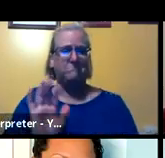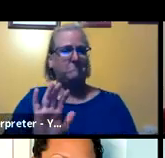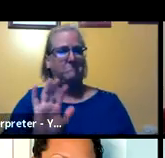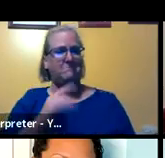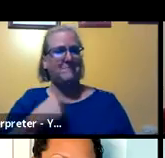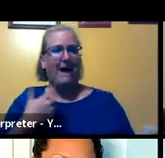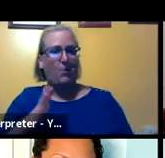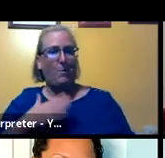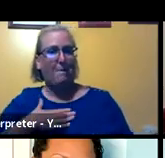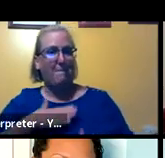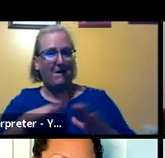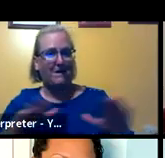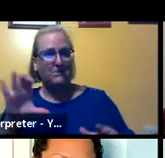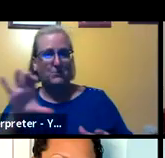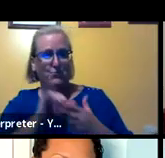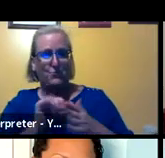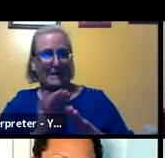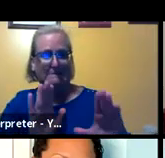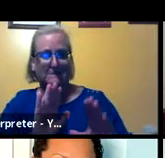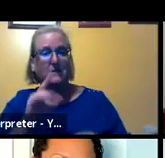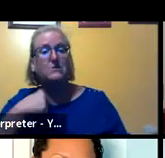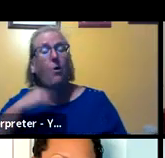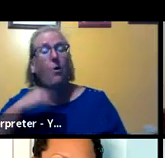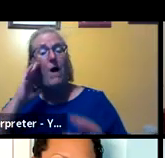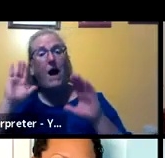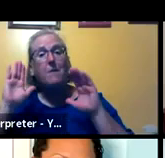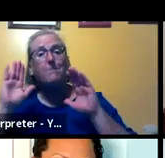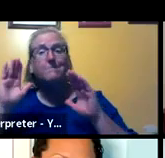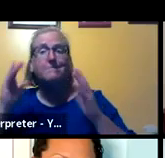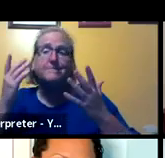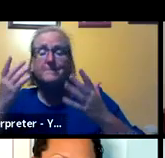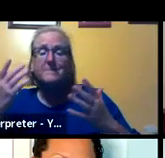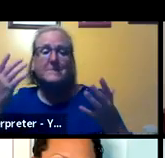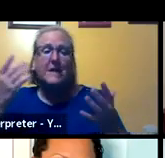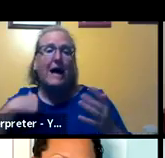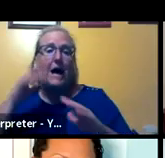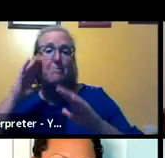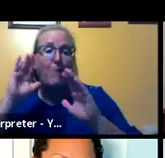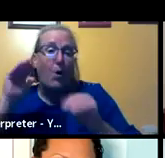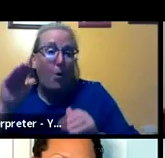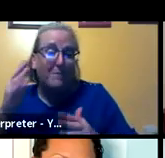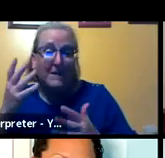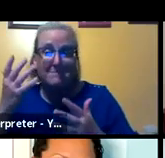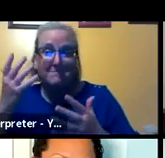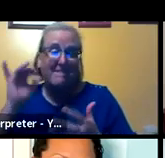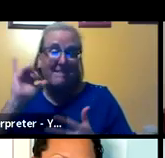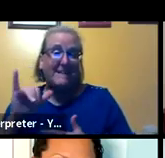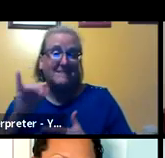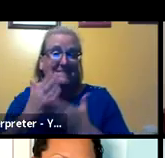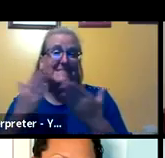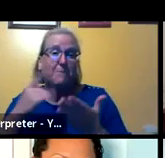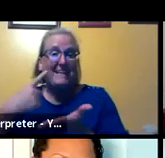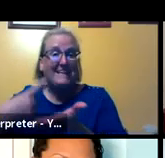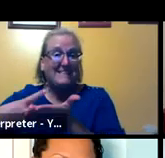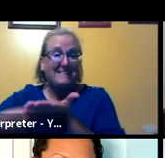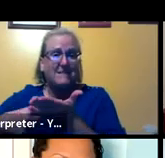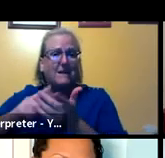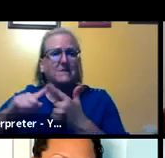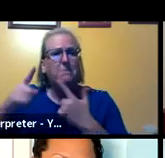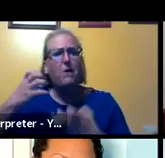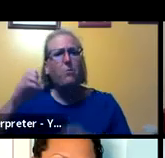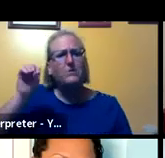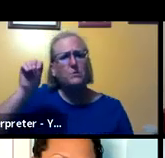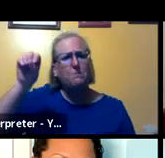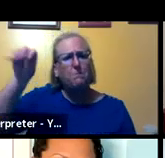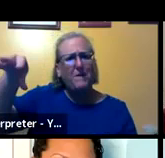So I'm hoping that those are things, I'm on one of the groups, so those are things that have been discussed, but I kind of want to put that out there for people